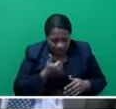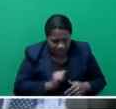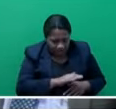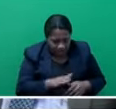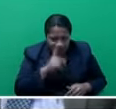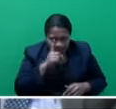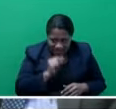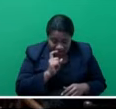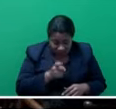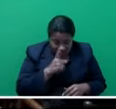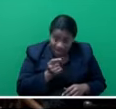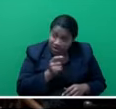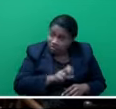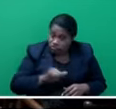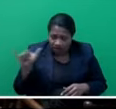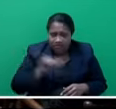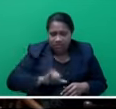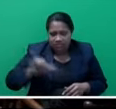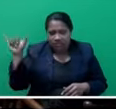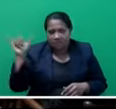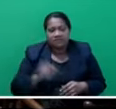Honourable Speaker. Thank you, Honourable